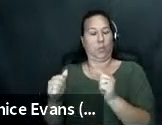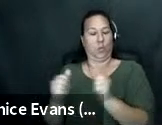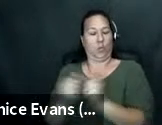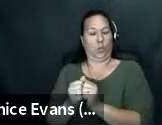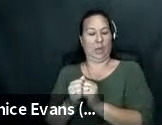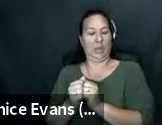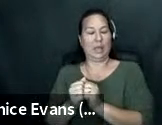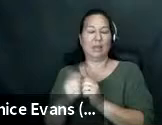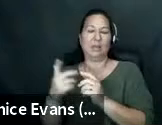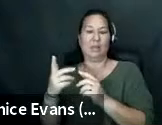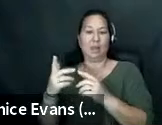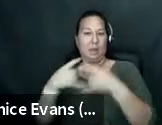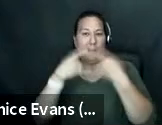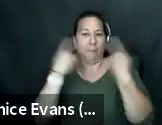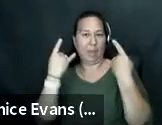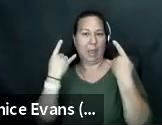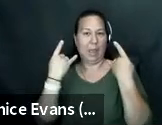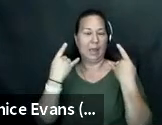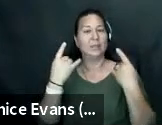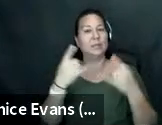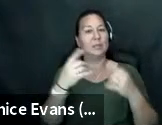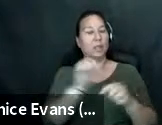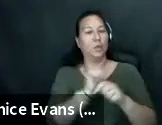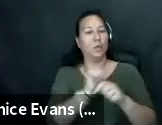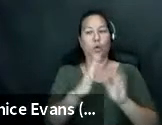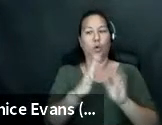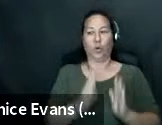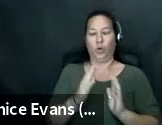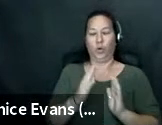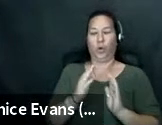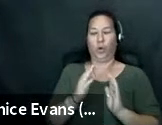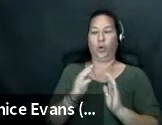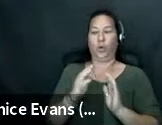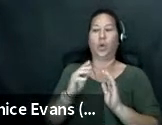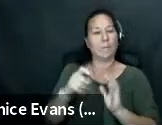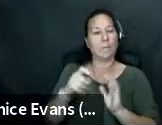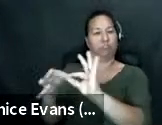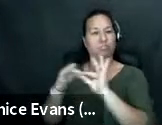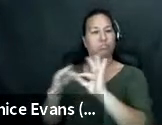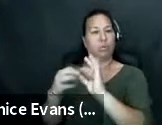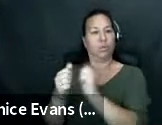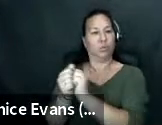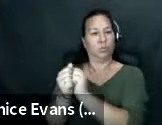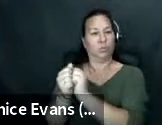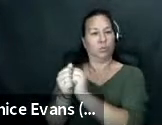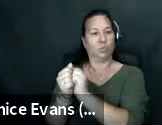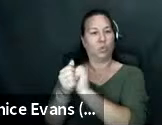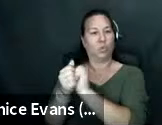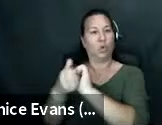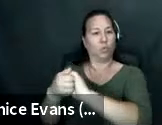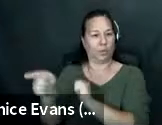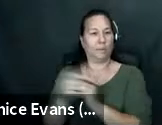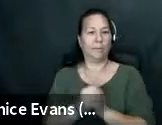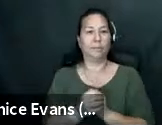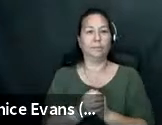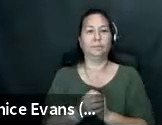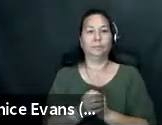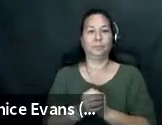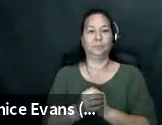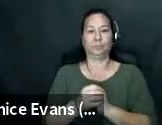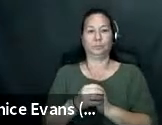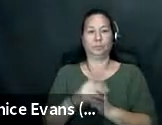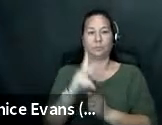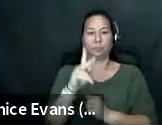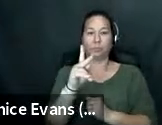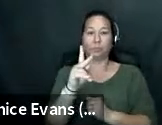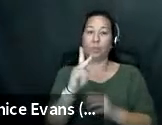ETS. Employers are required to document an employee's vaccination status. Employers are